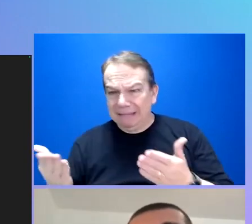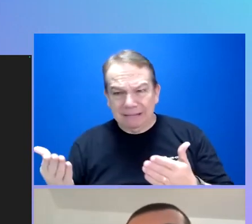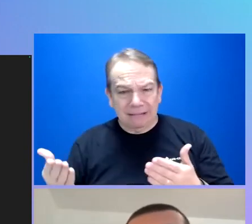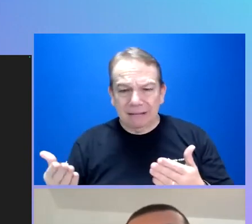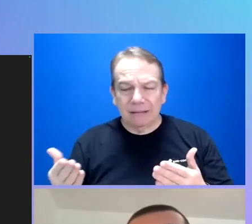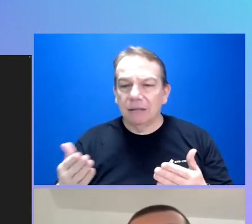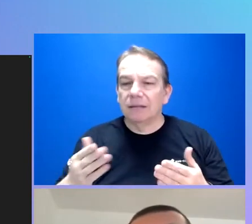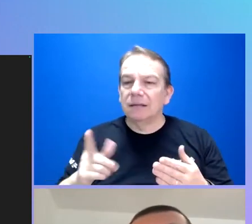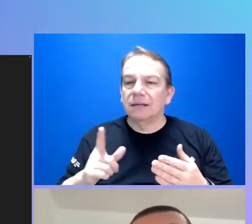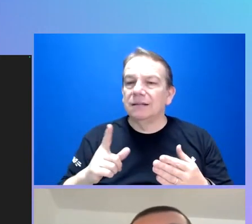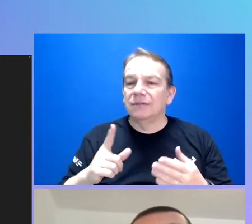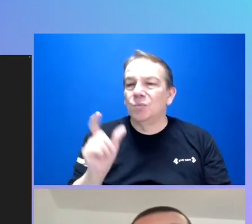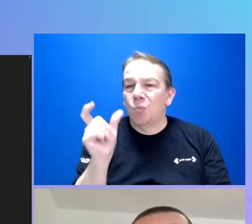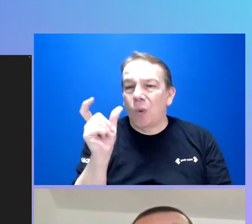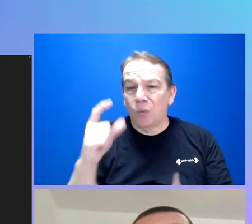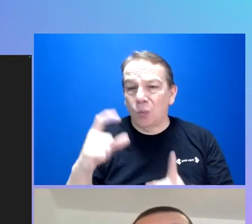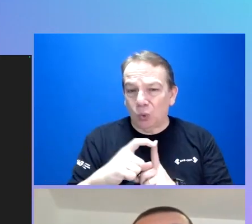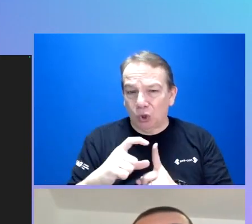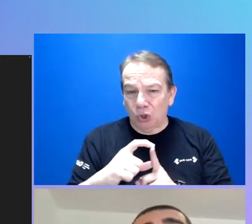really a shorthand.